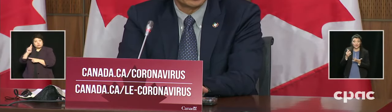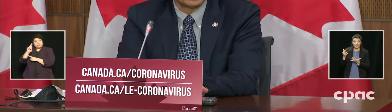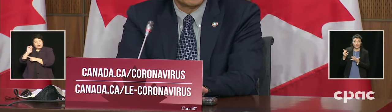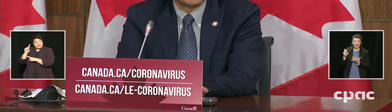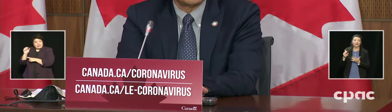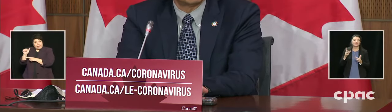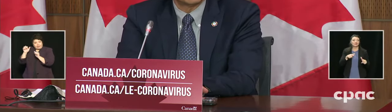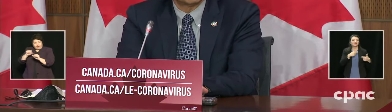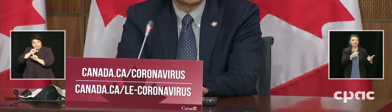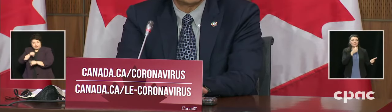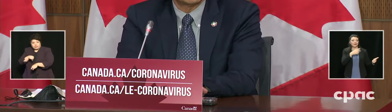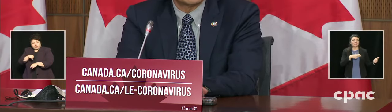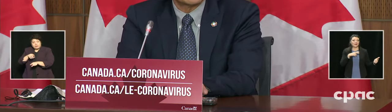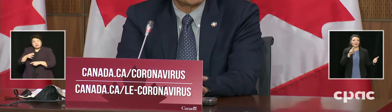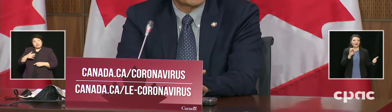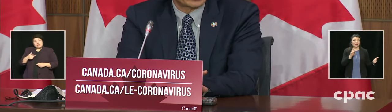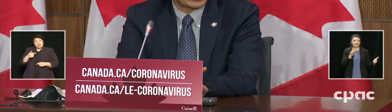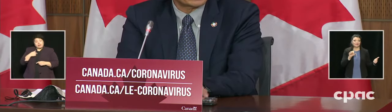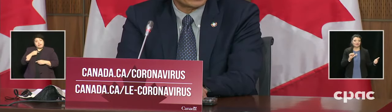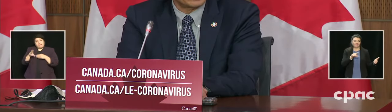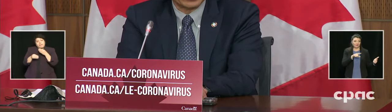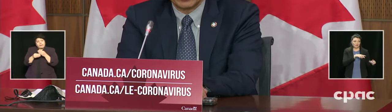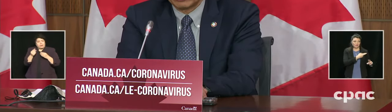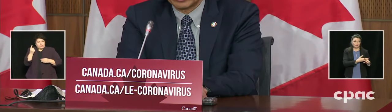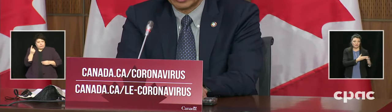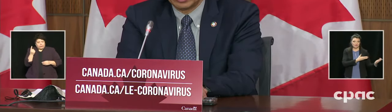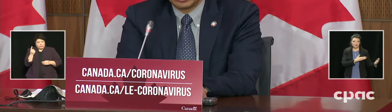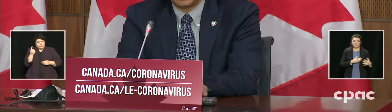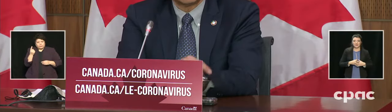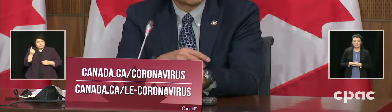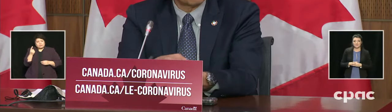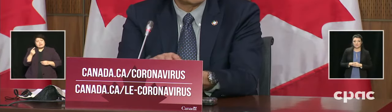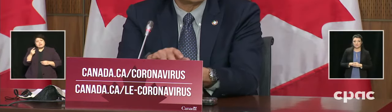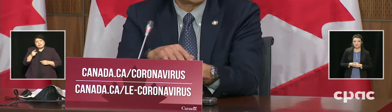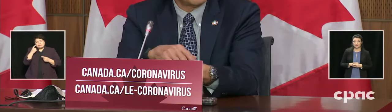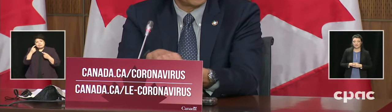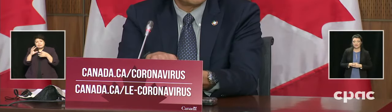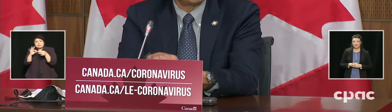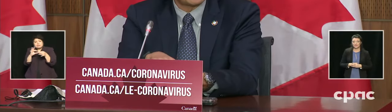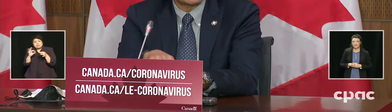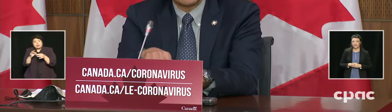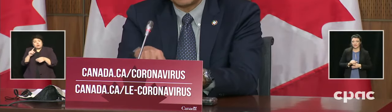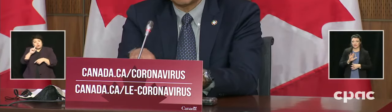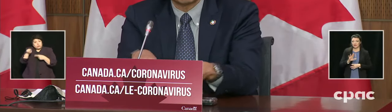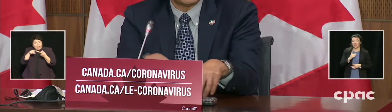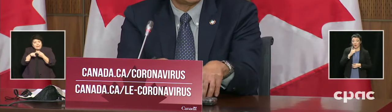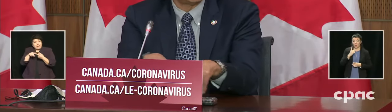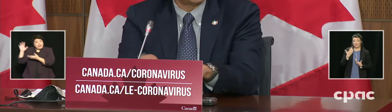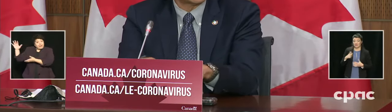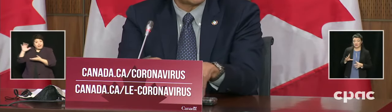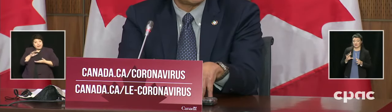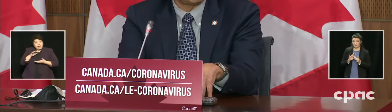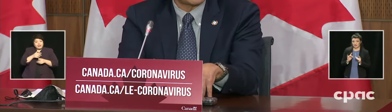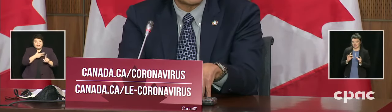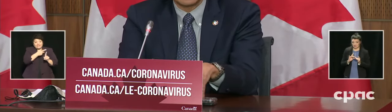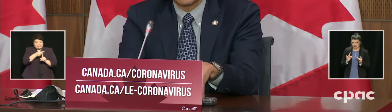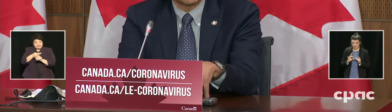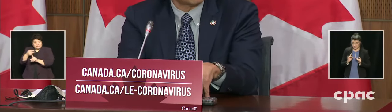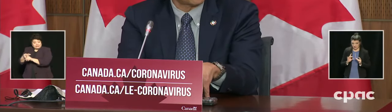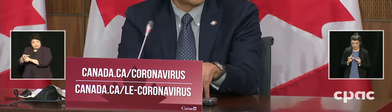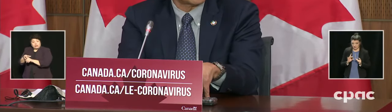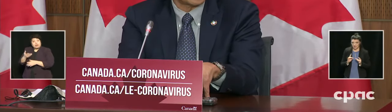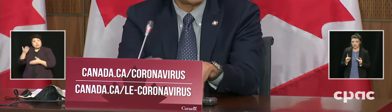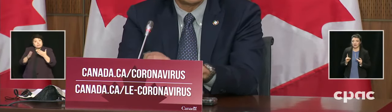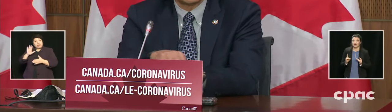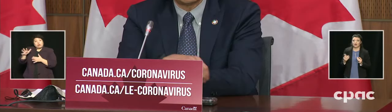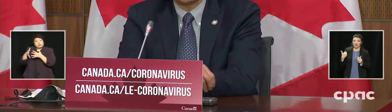point. One of the things that was asked, I think, about, the rollout, when are people going to be vaccinated? People in the U.S. might be vaccinated at a certain